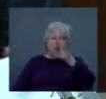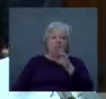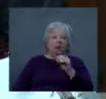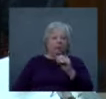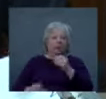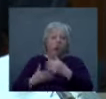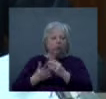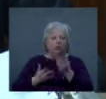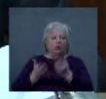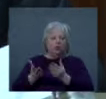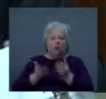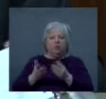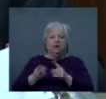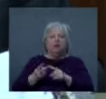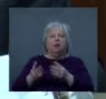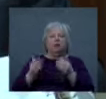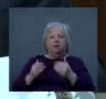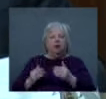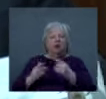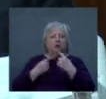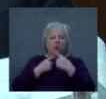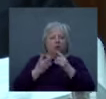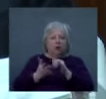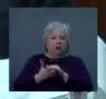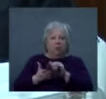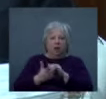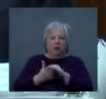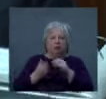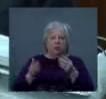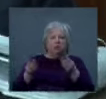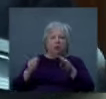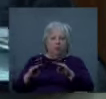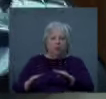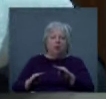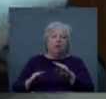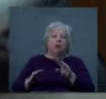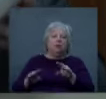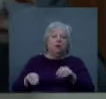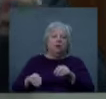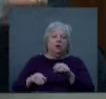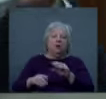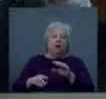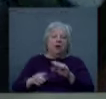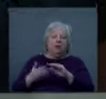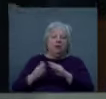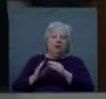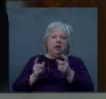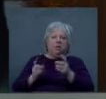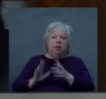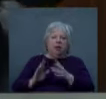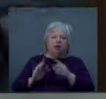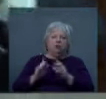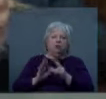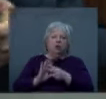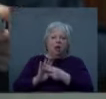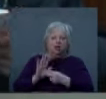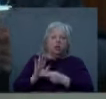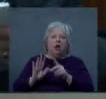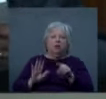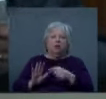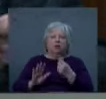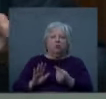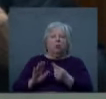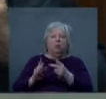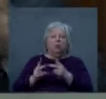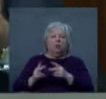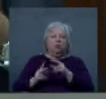Fleet Services Department. An ordinance to declare it impractical and unfeasible to bid, to authorize the city manager to issue a sole source purchase order to J.A.